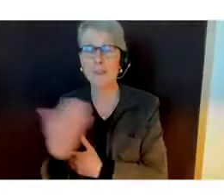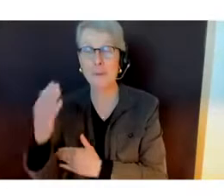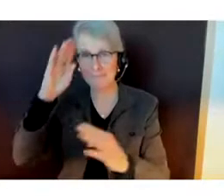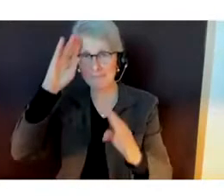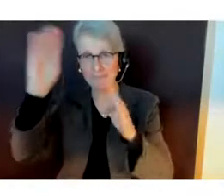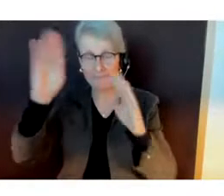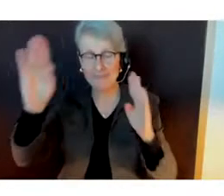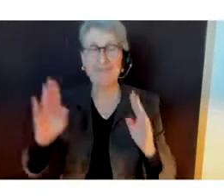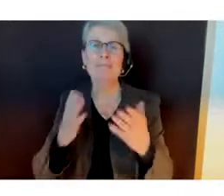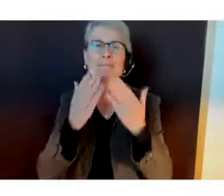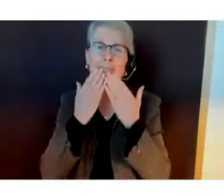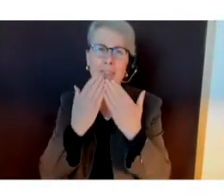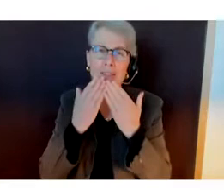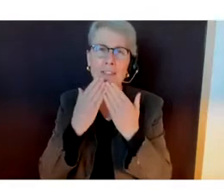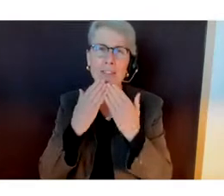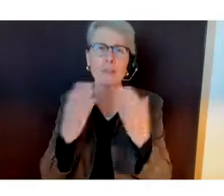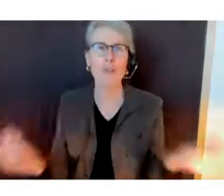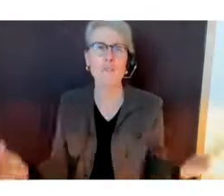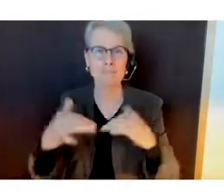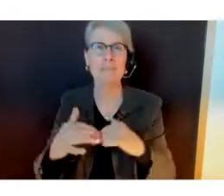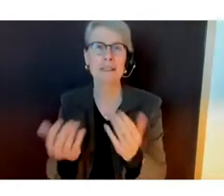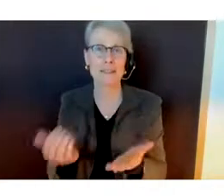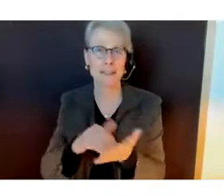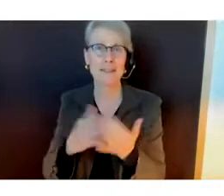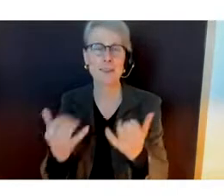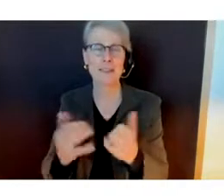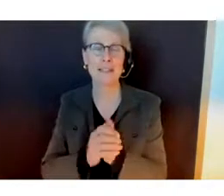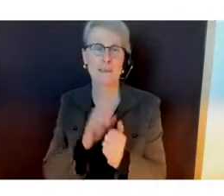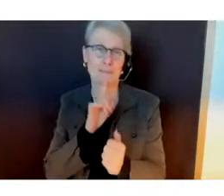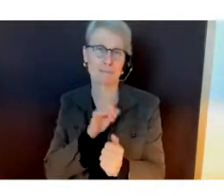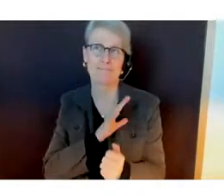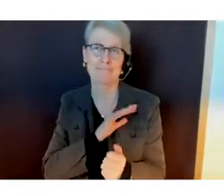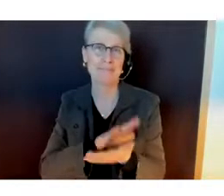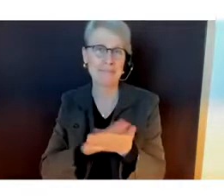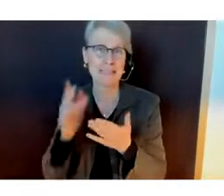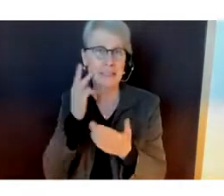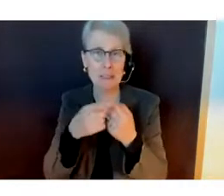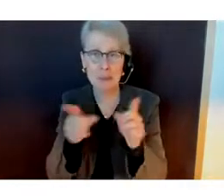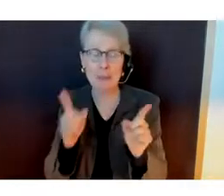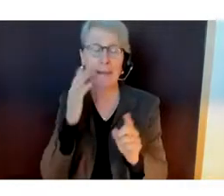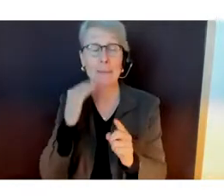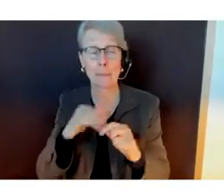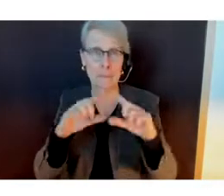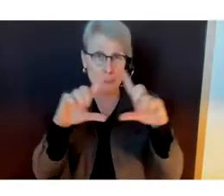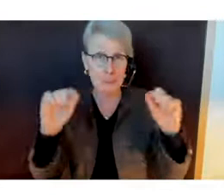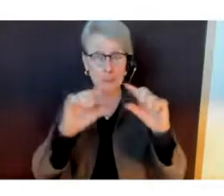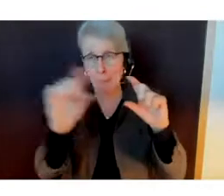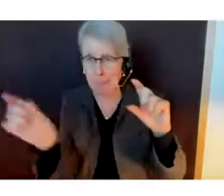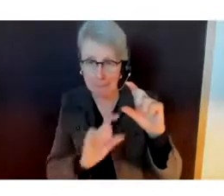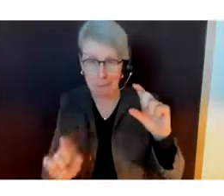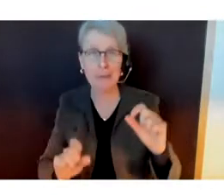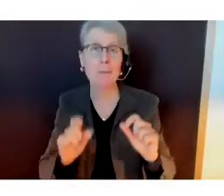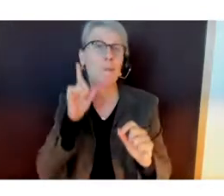Good morning. Hello, everyone. Thank you so much for joining us again today. It's nice to see you all, even though we're on Zoom.